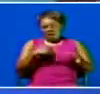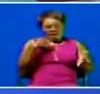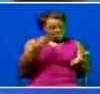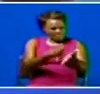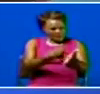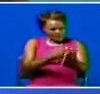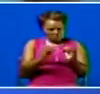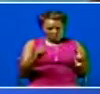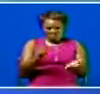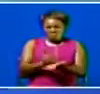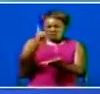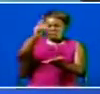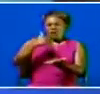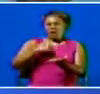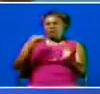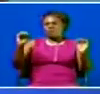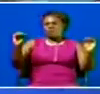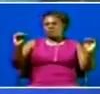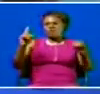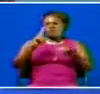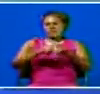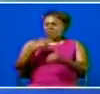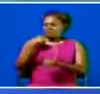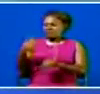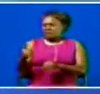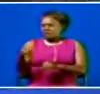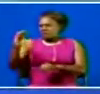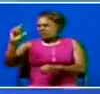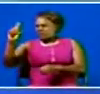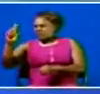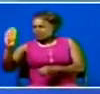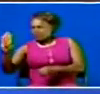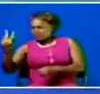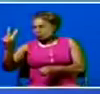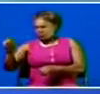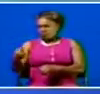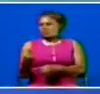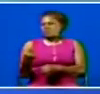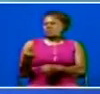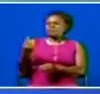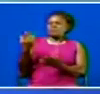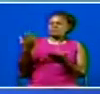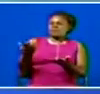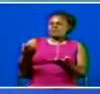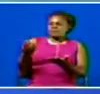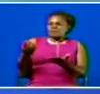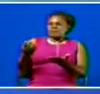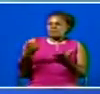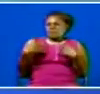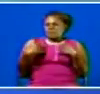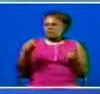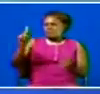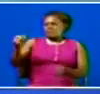hata moja. Sasa tukianza kuambiwa, CRB, pay 2,000, help